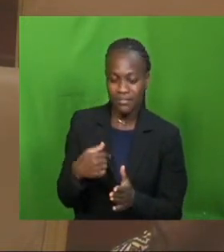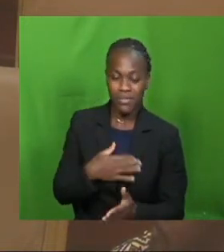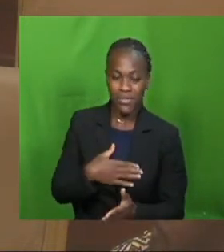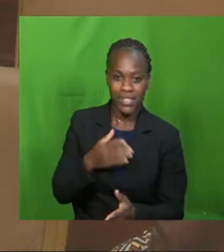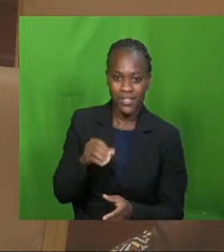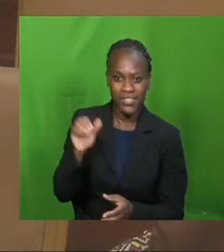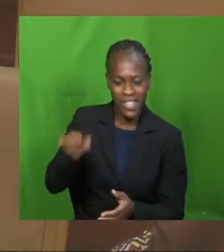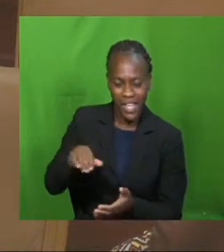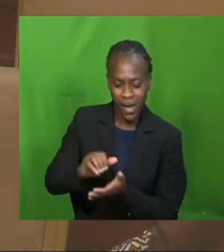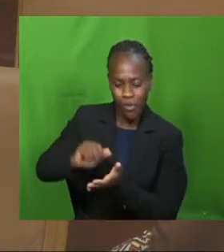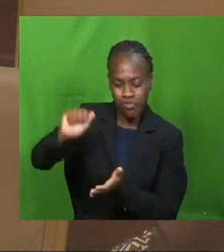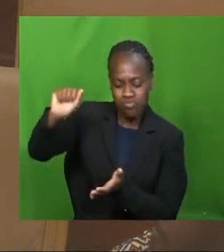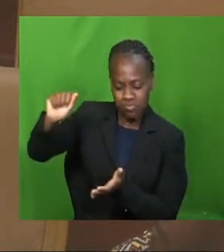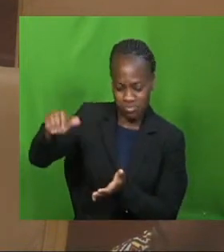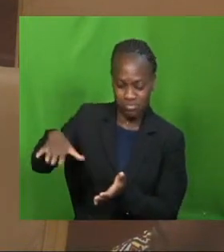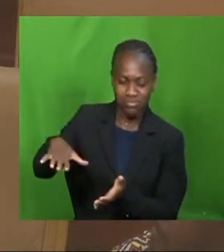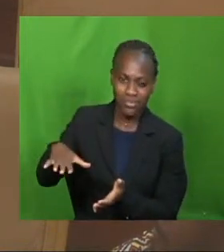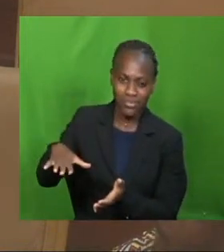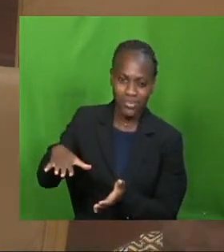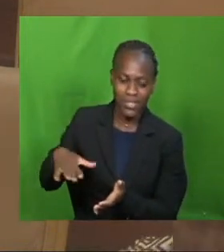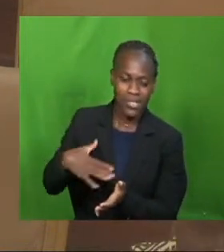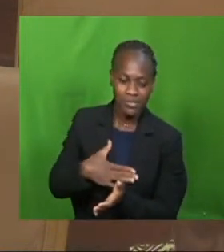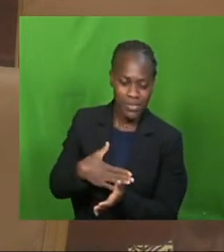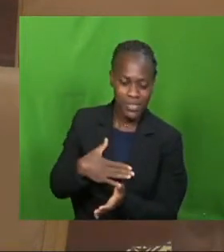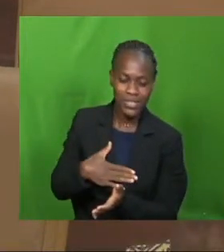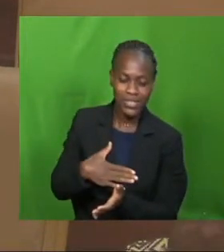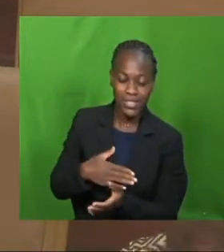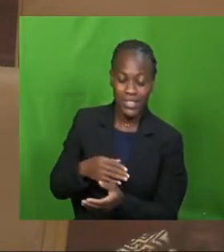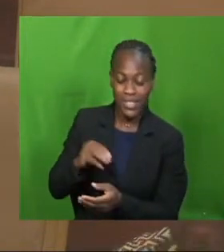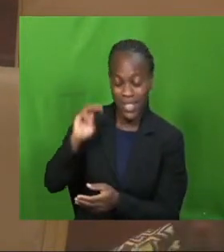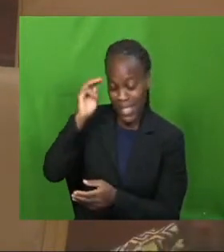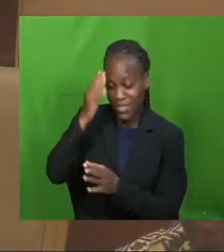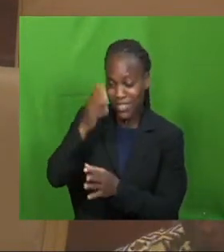the records. He's actually the minister responsible for information and not.